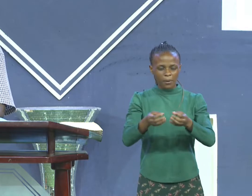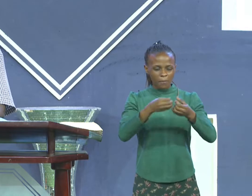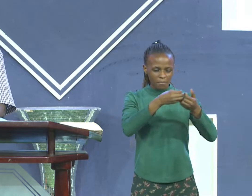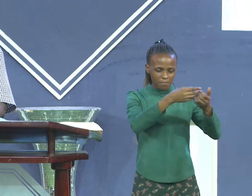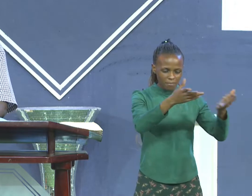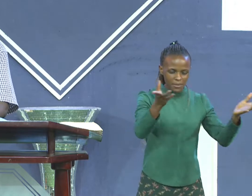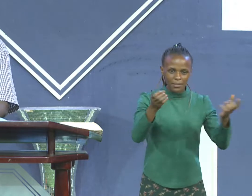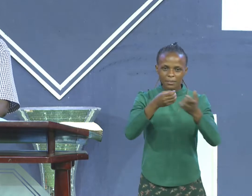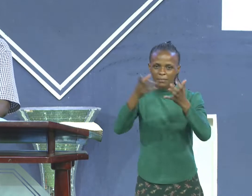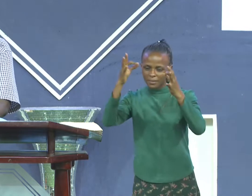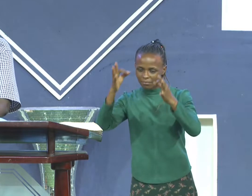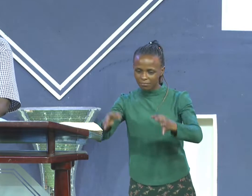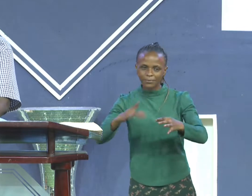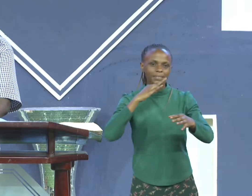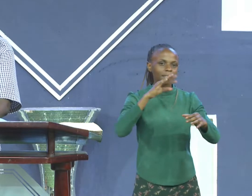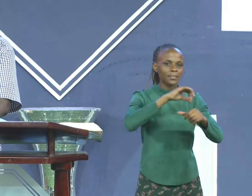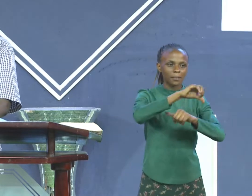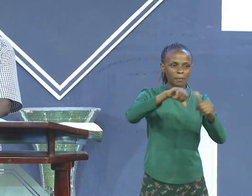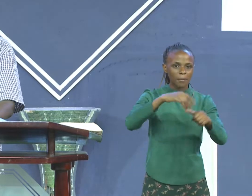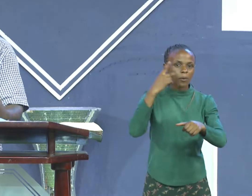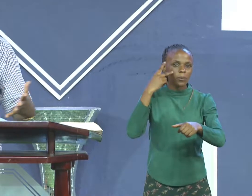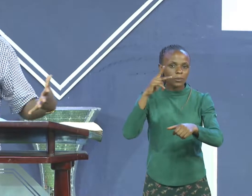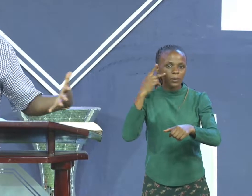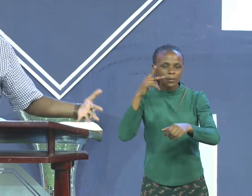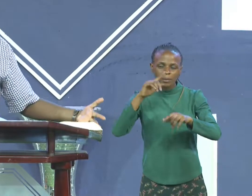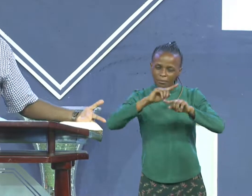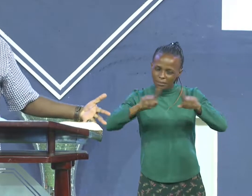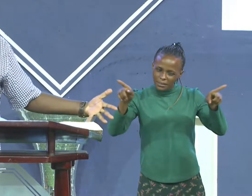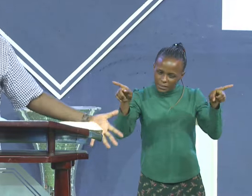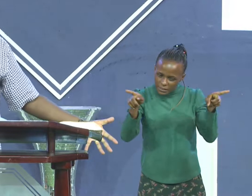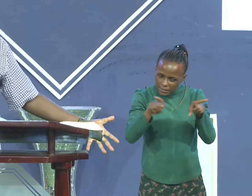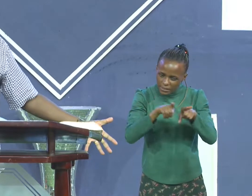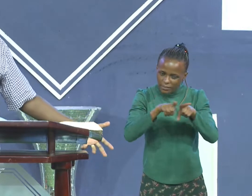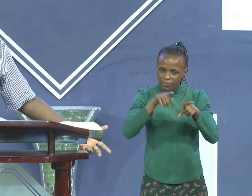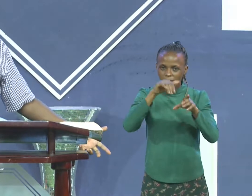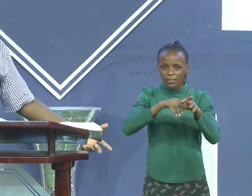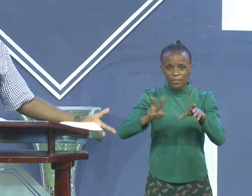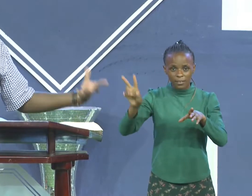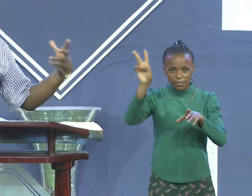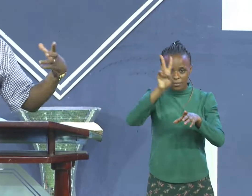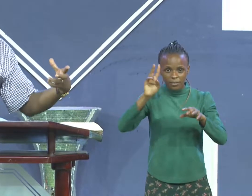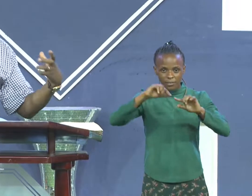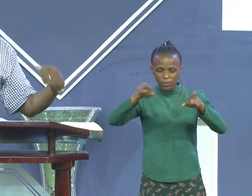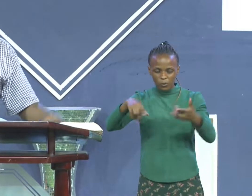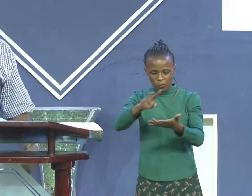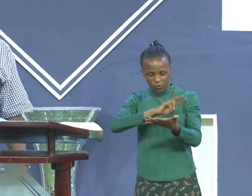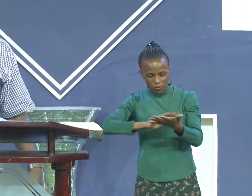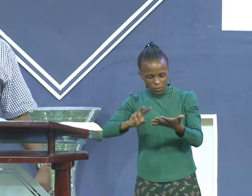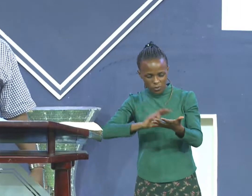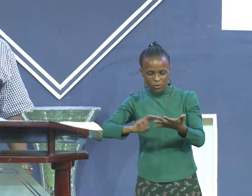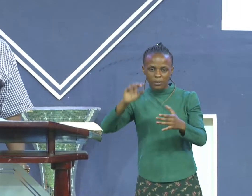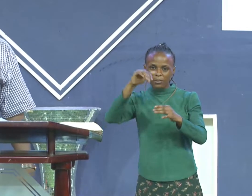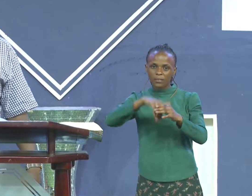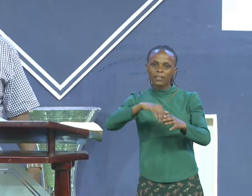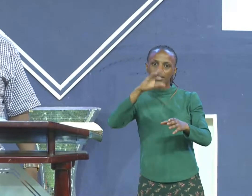mu byawandiikibwa nga waliwo bingi ebiboogerako. But even from that verse that we read in Deuteronomy 7, it's one of those nations